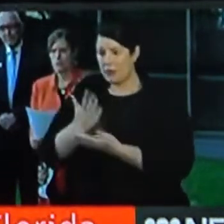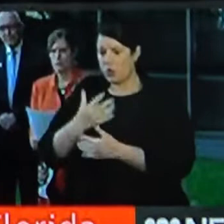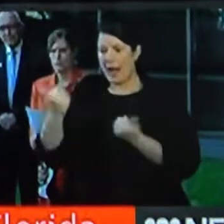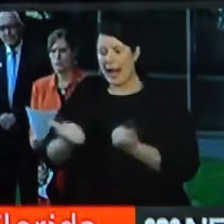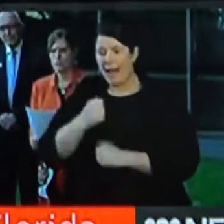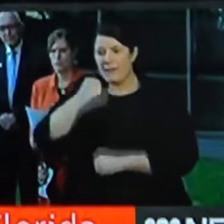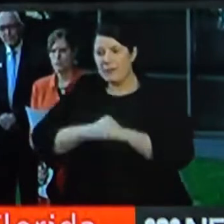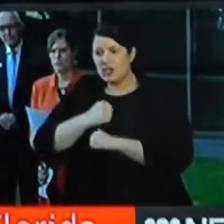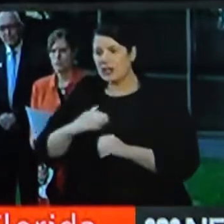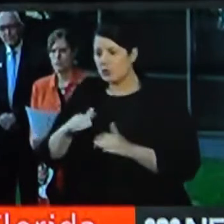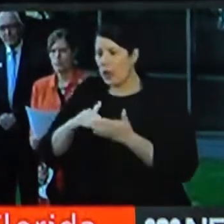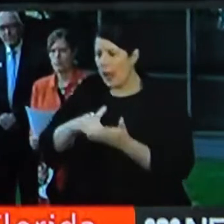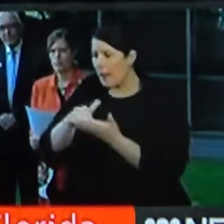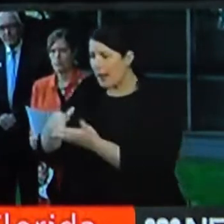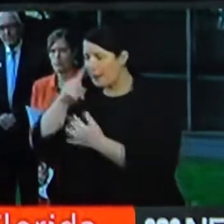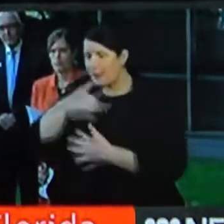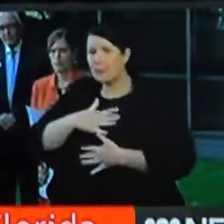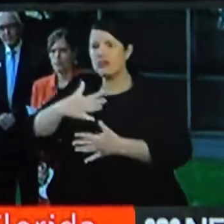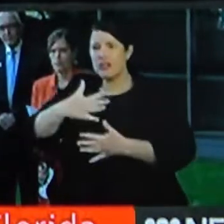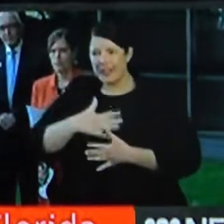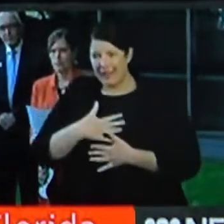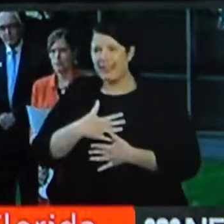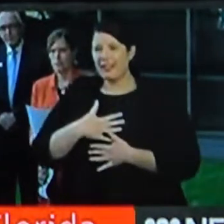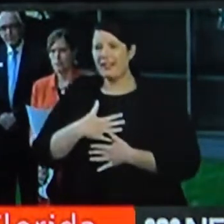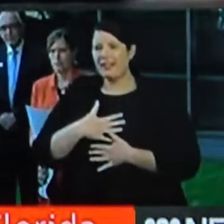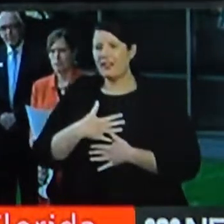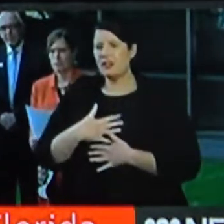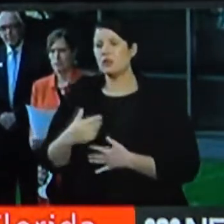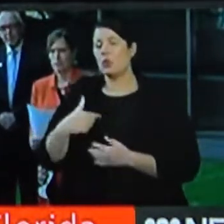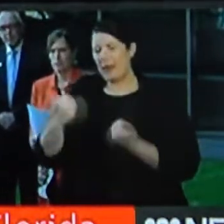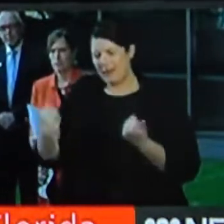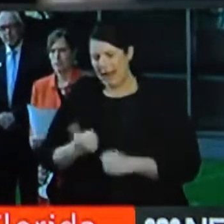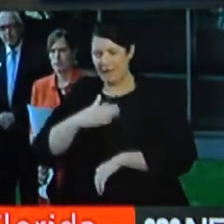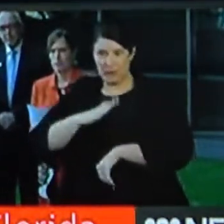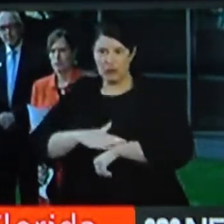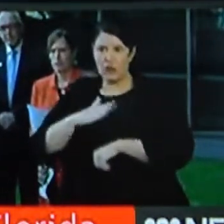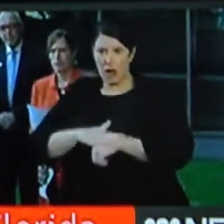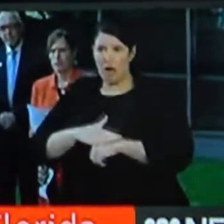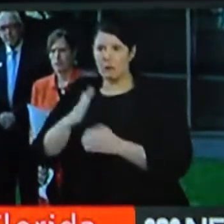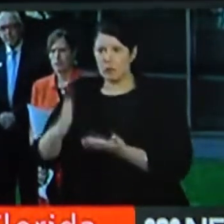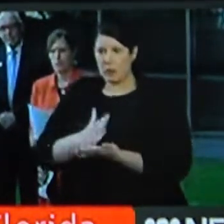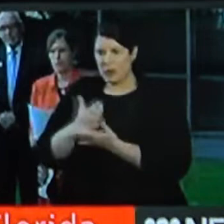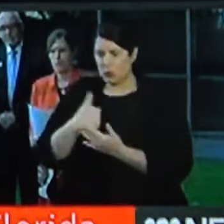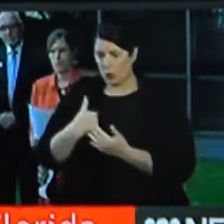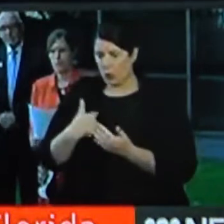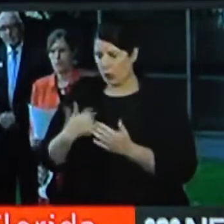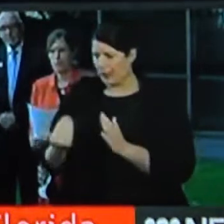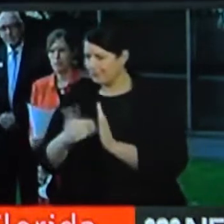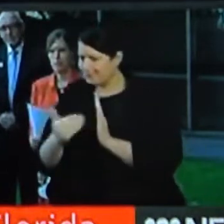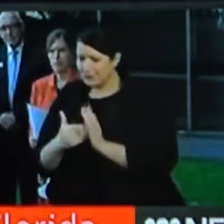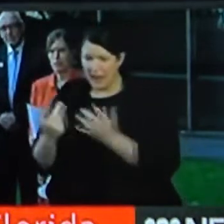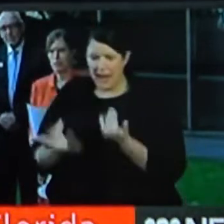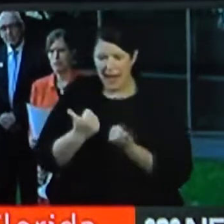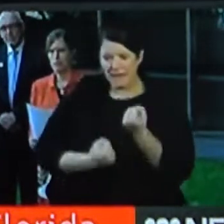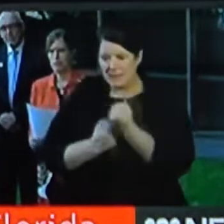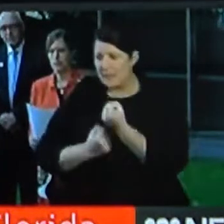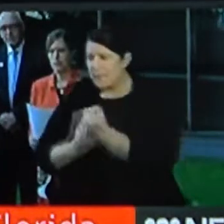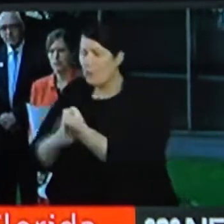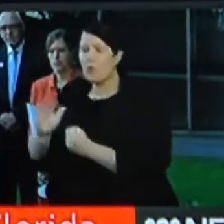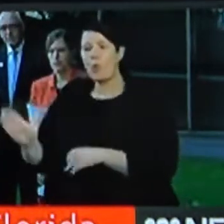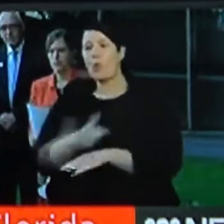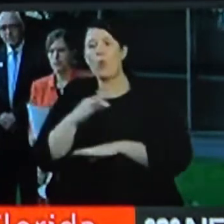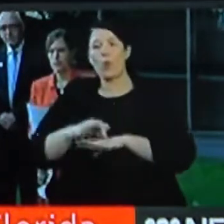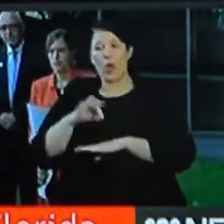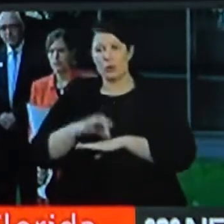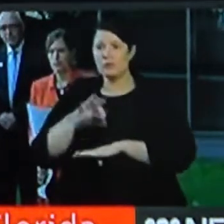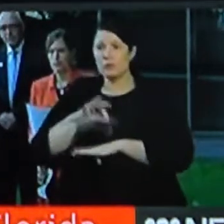not sure of that yet. And that's why we're using this time to make sure we double, triple, quadruple our capacity in our health system, because no